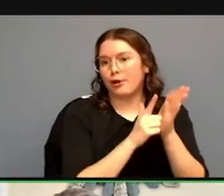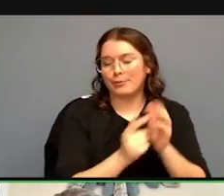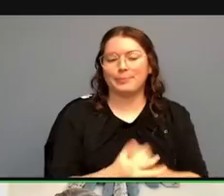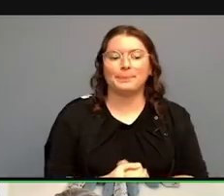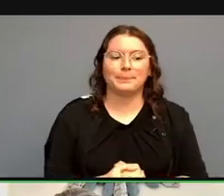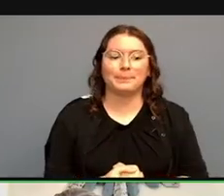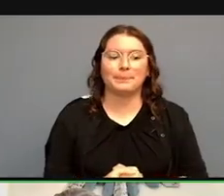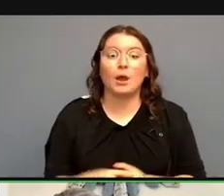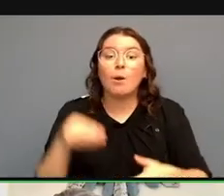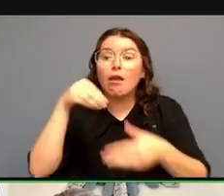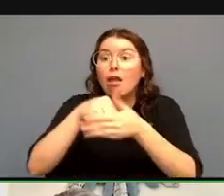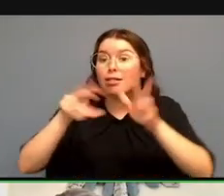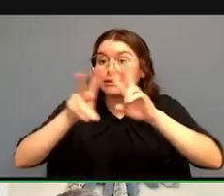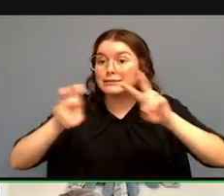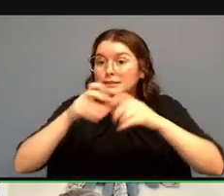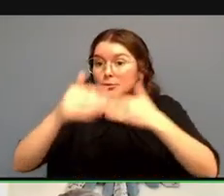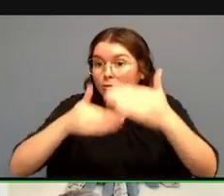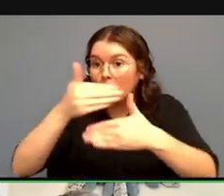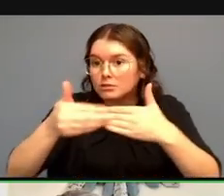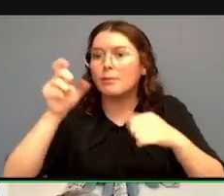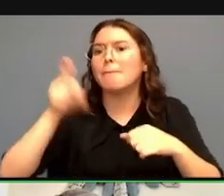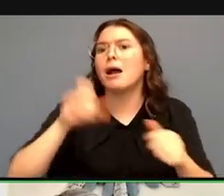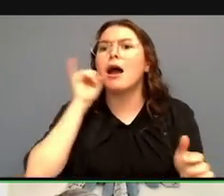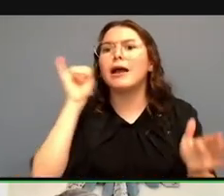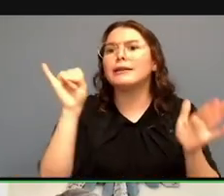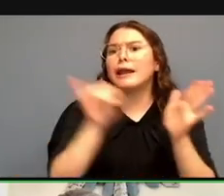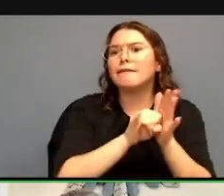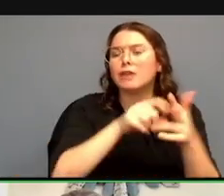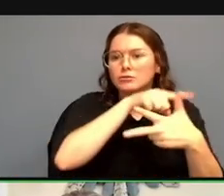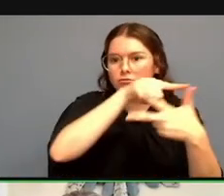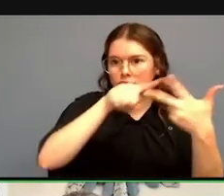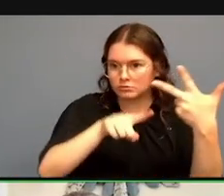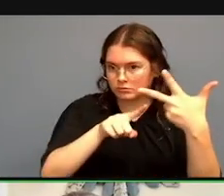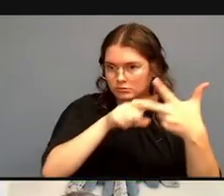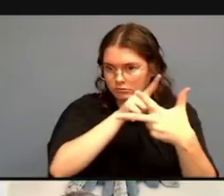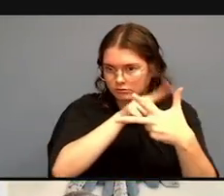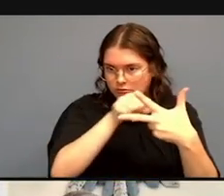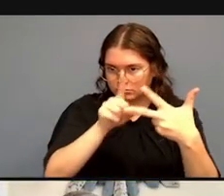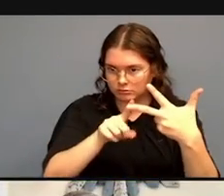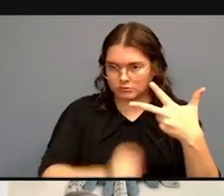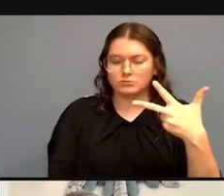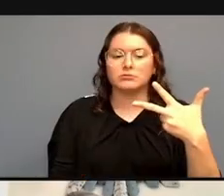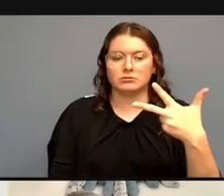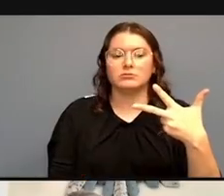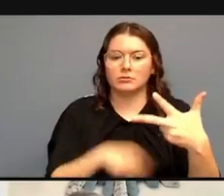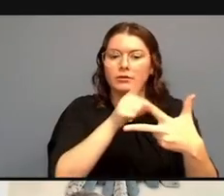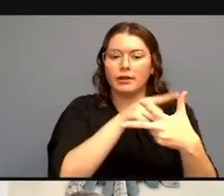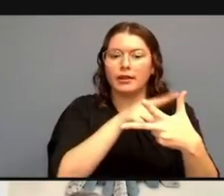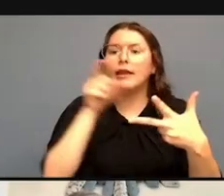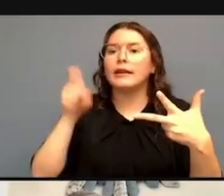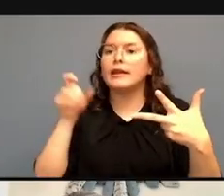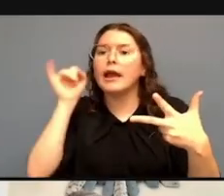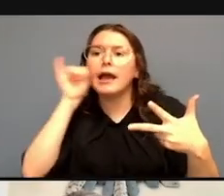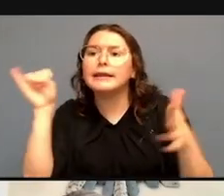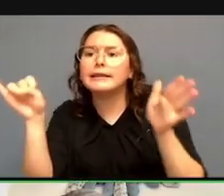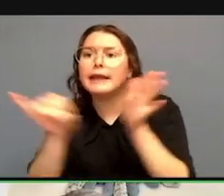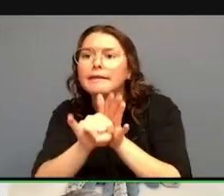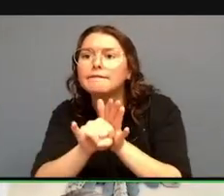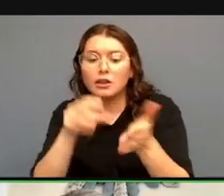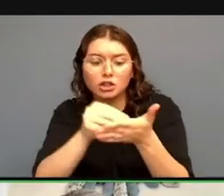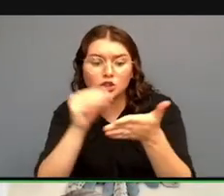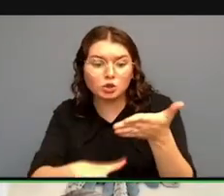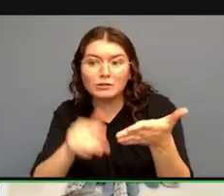the assessment process, we need to identify 3 specific things. We need to identify whether a student